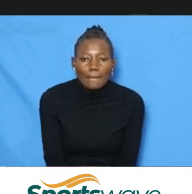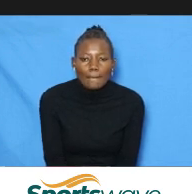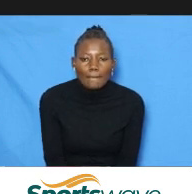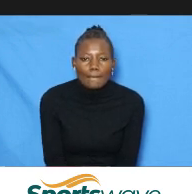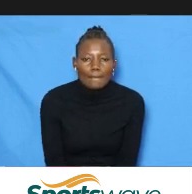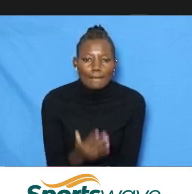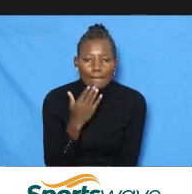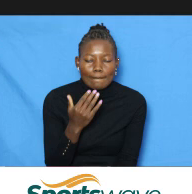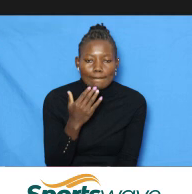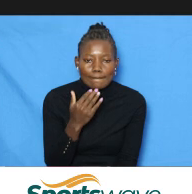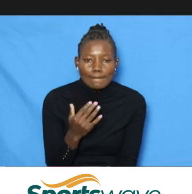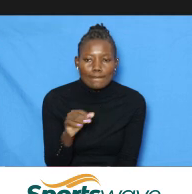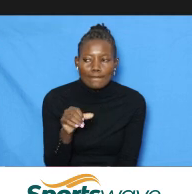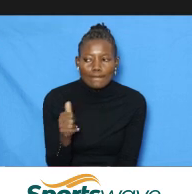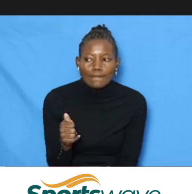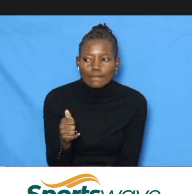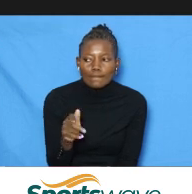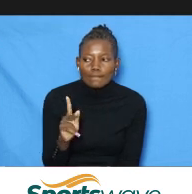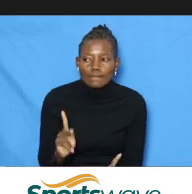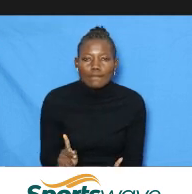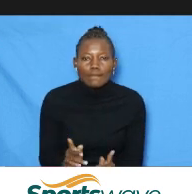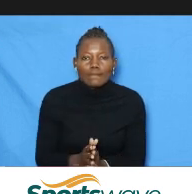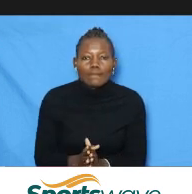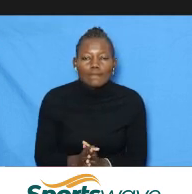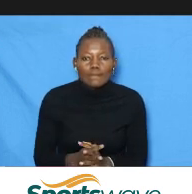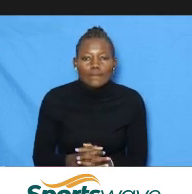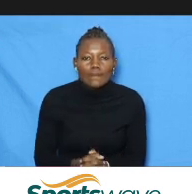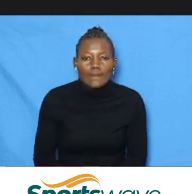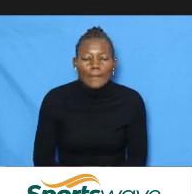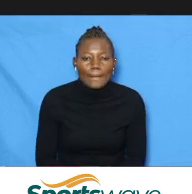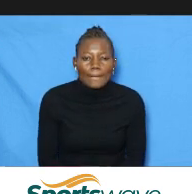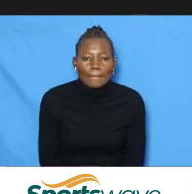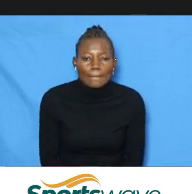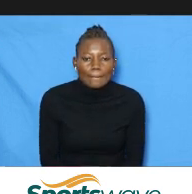Thanks, Victor. Any other person? There's Bernard Oma.